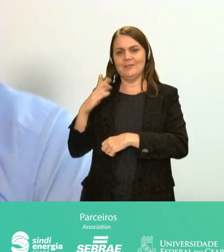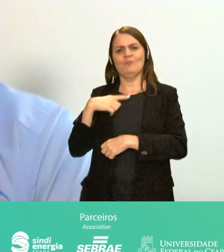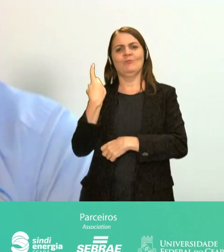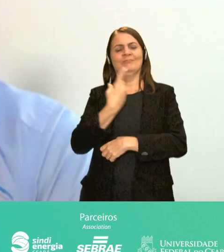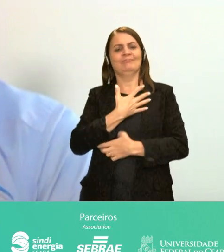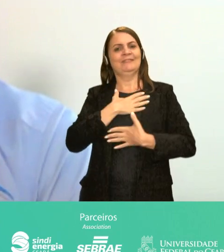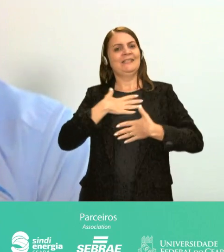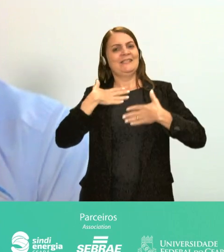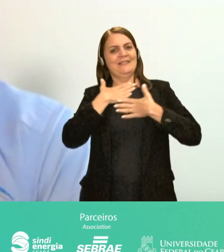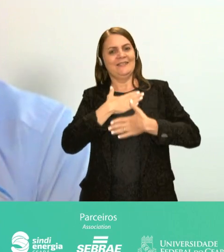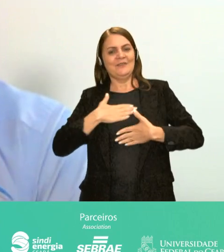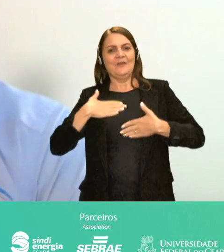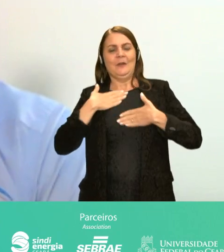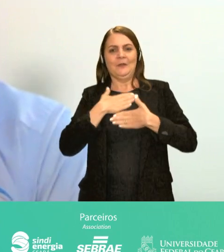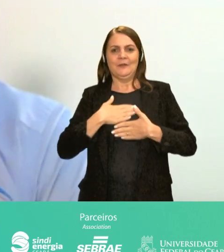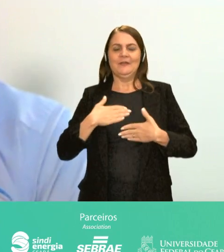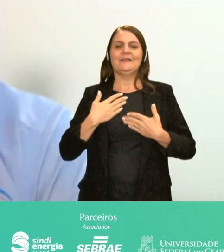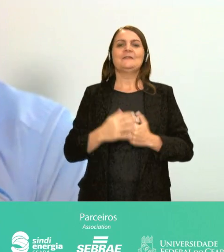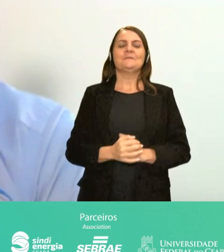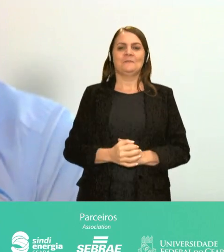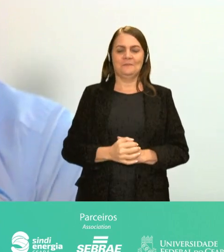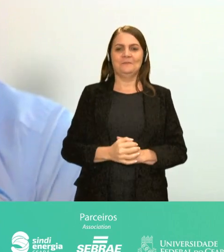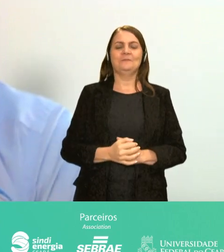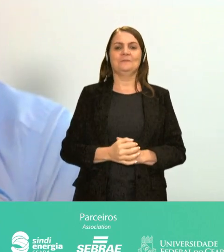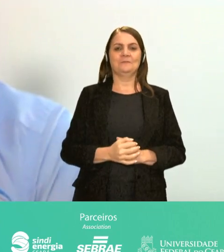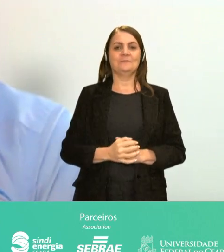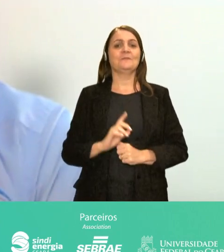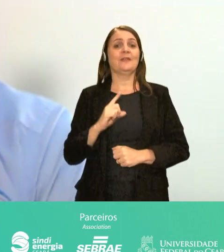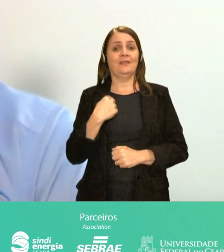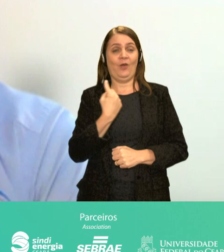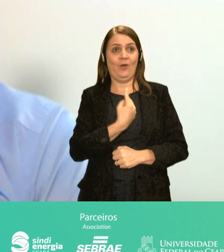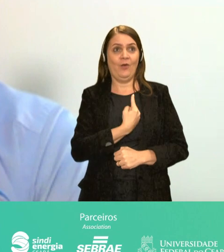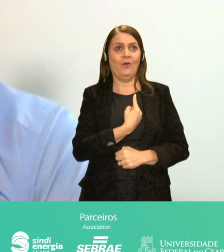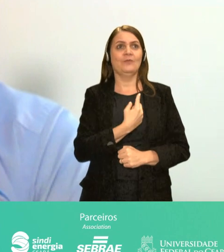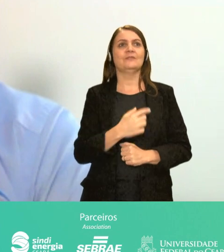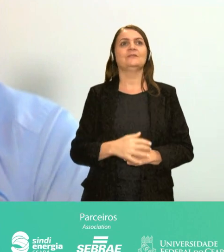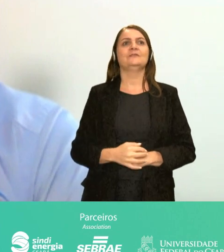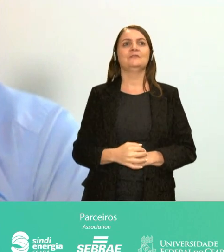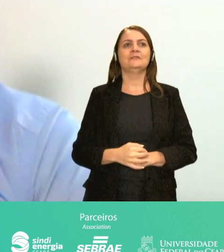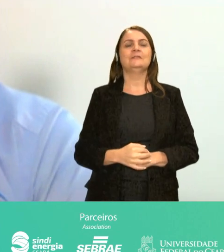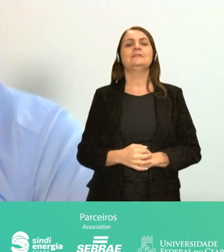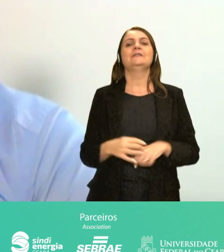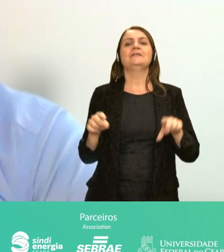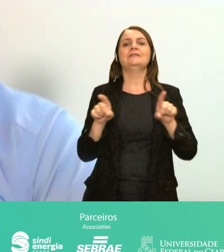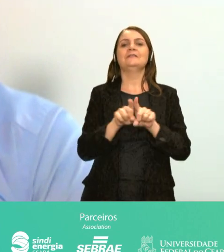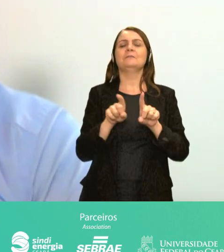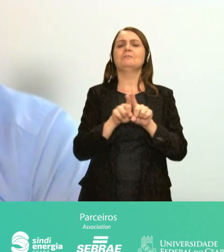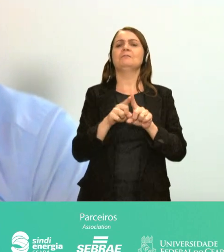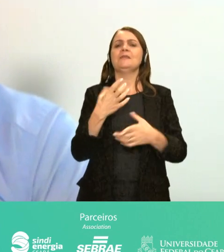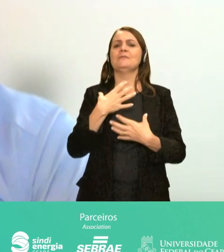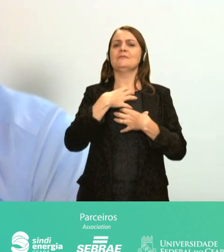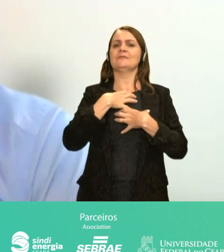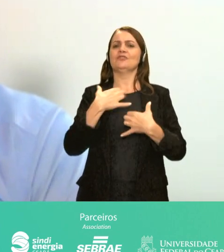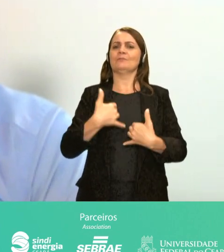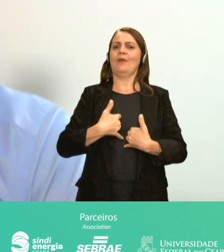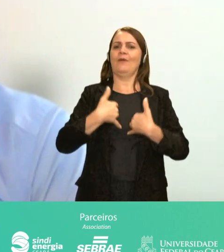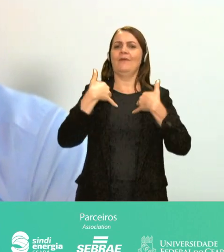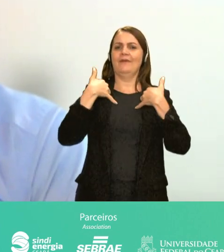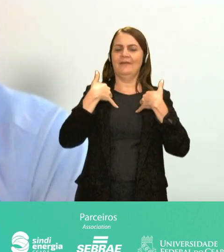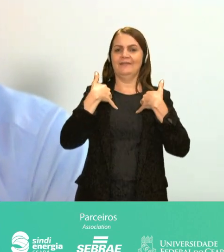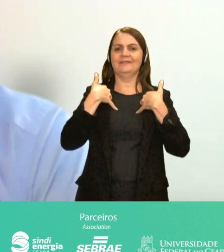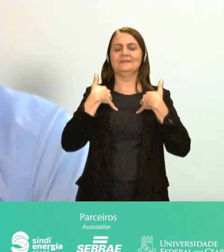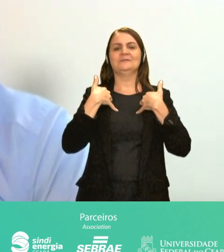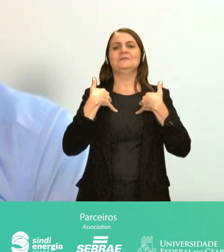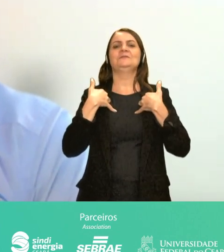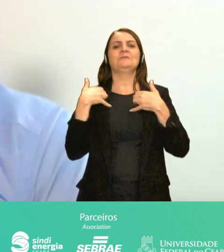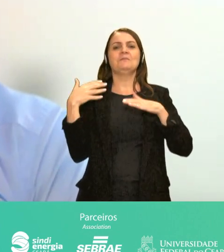economy, and we would be very honored to be a part of this growing economy and support the hydrogen